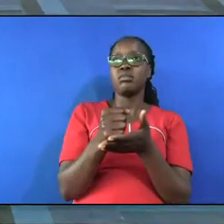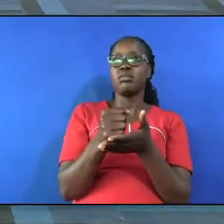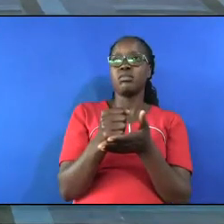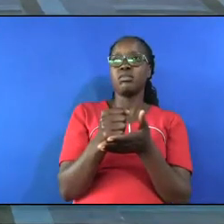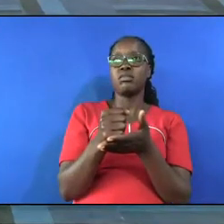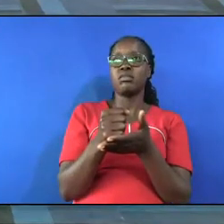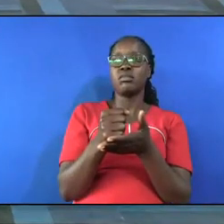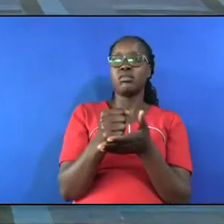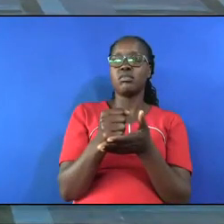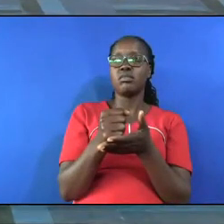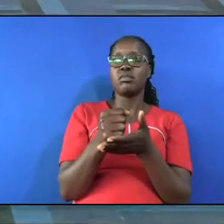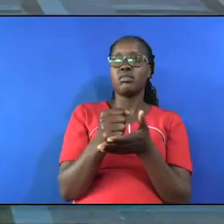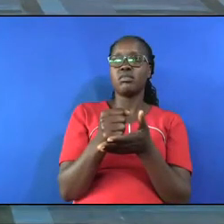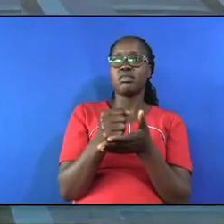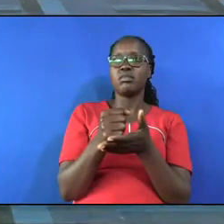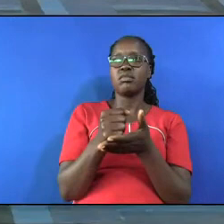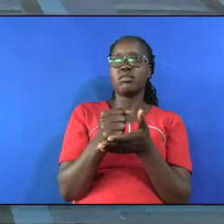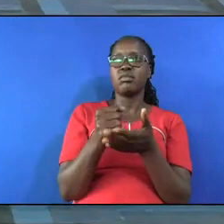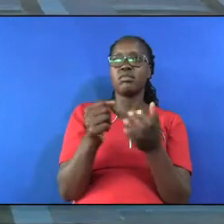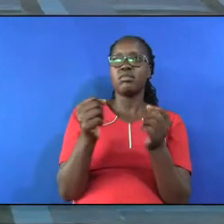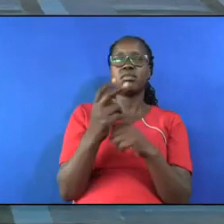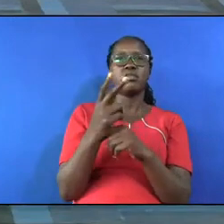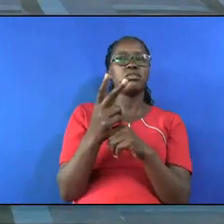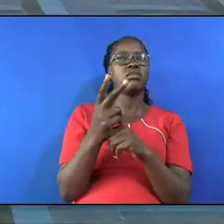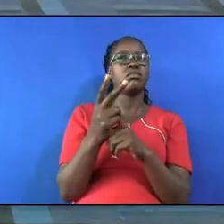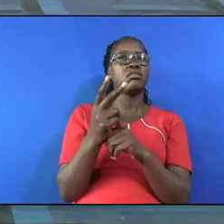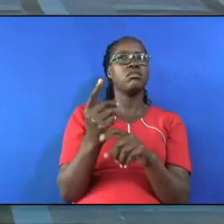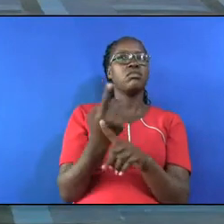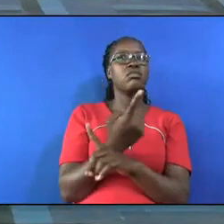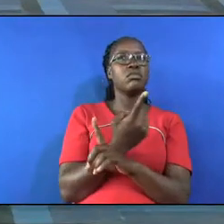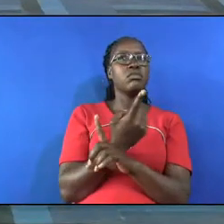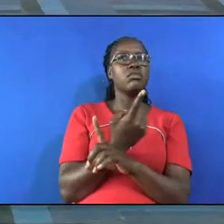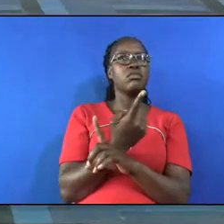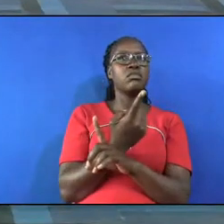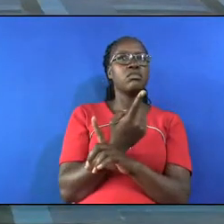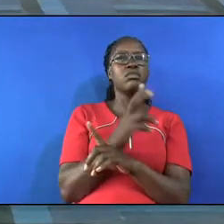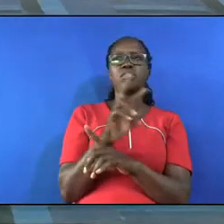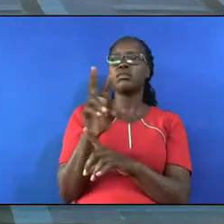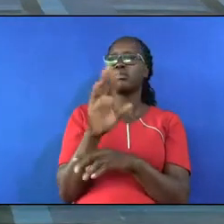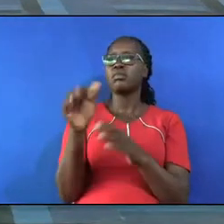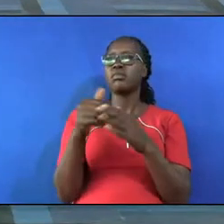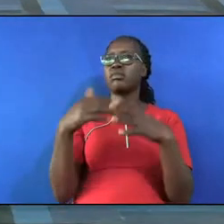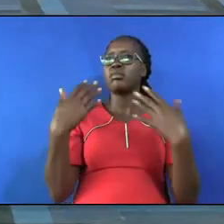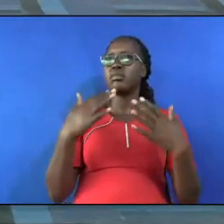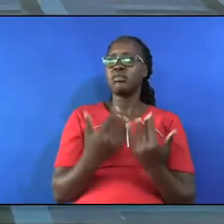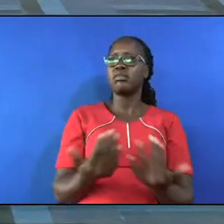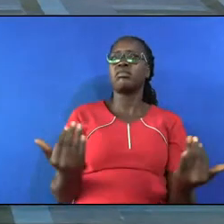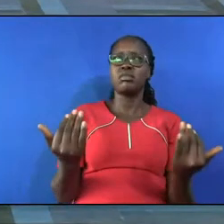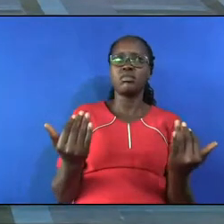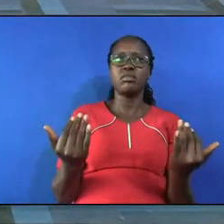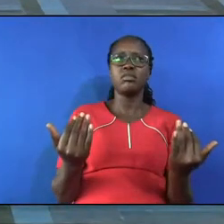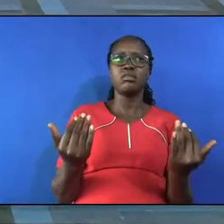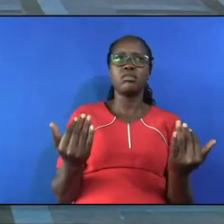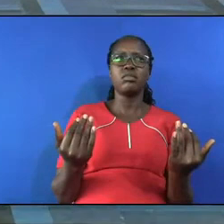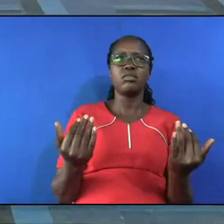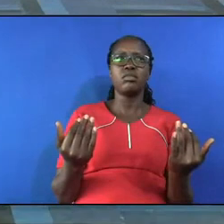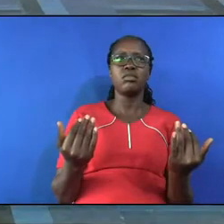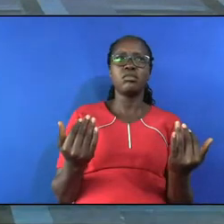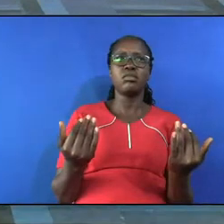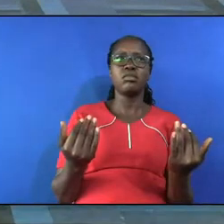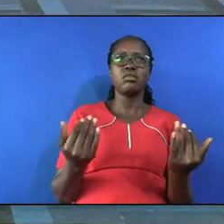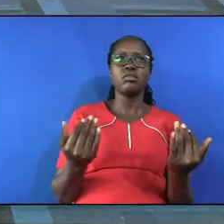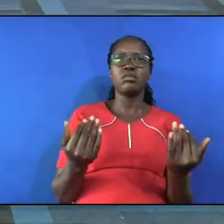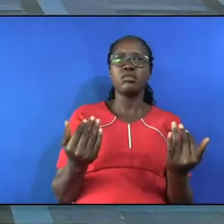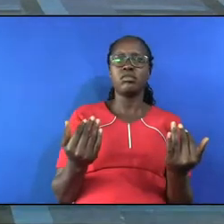It bears 12 different kinds of fruits, the holy, and you want to see all these wonderful things. Do you obey because you have faith in